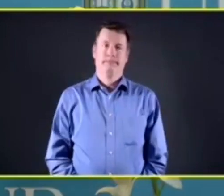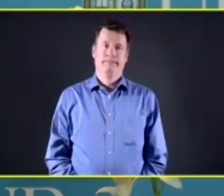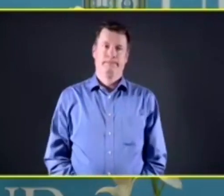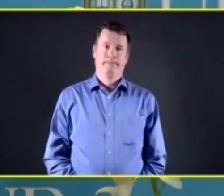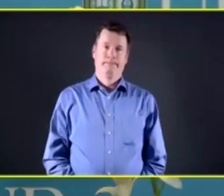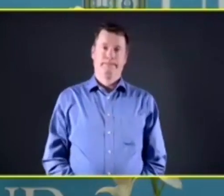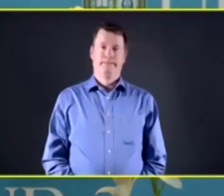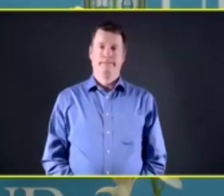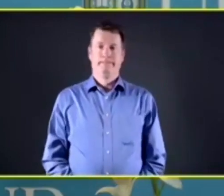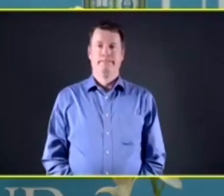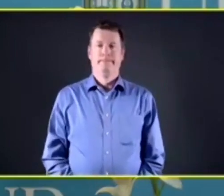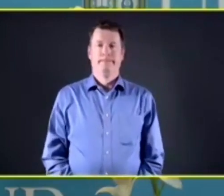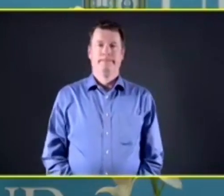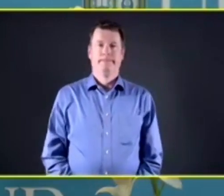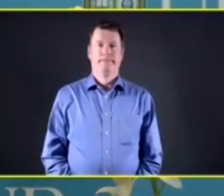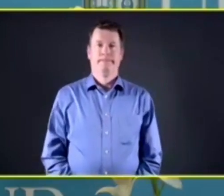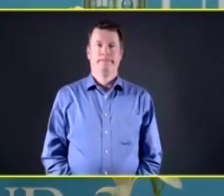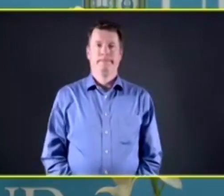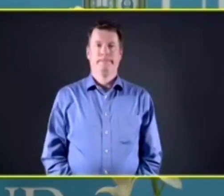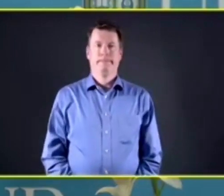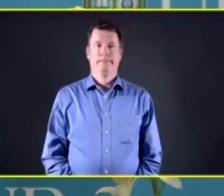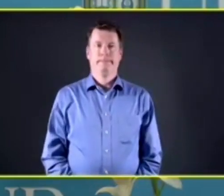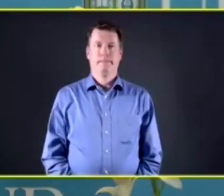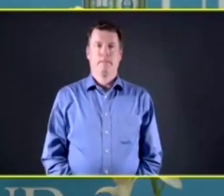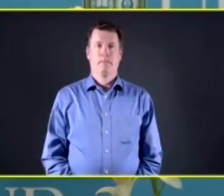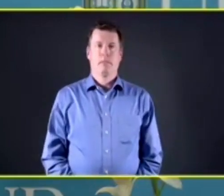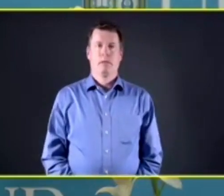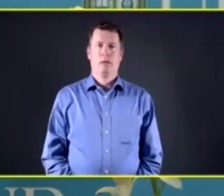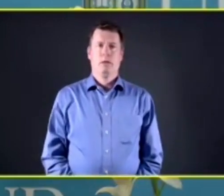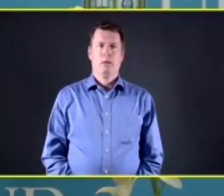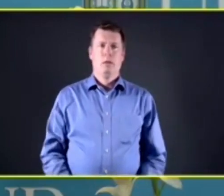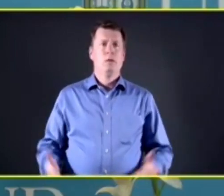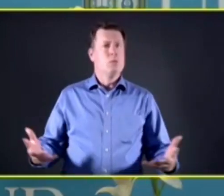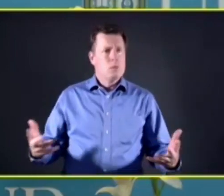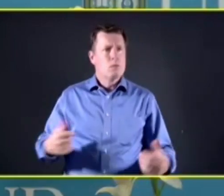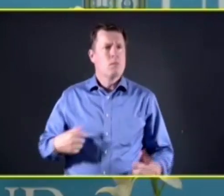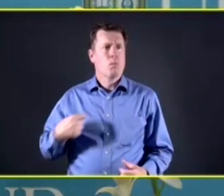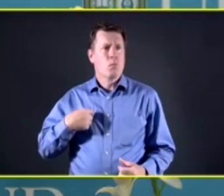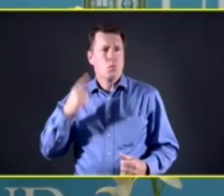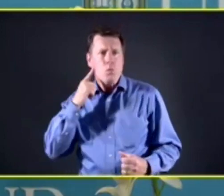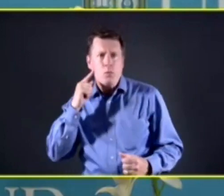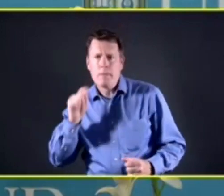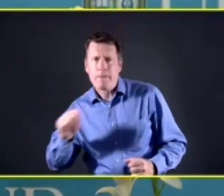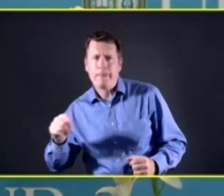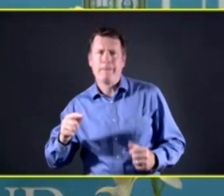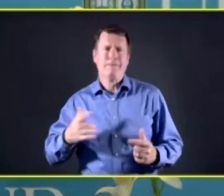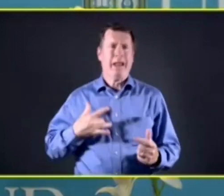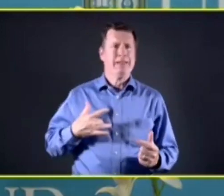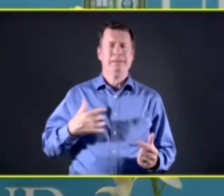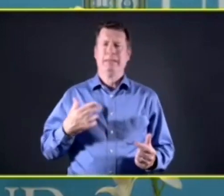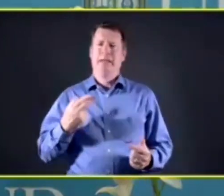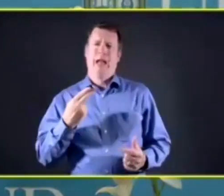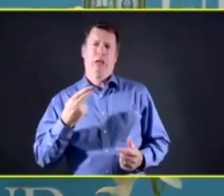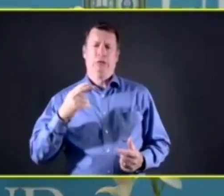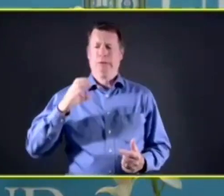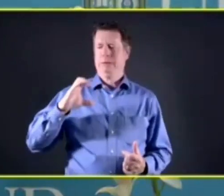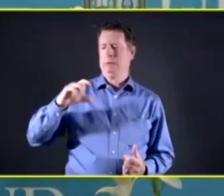we don't have the definite proof to say that's the way to go. And it would be a shame to toss out something that actually was helpful.